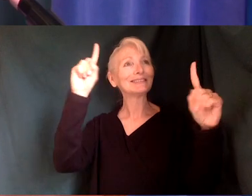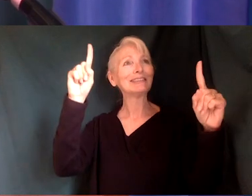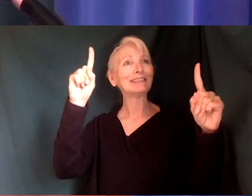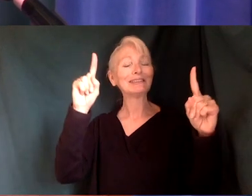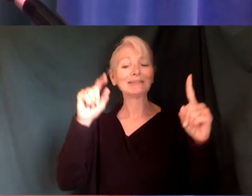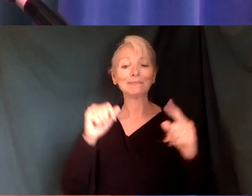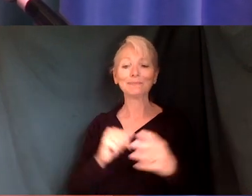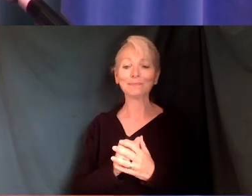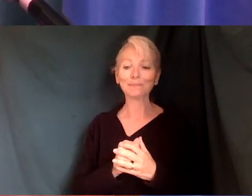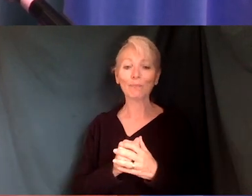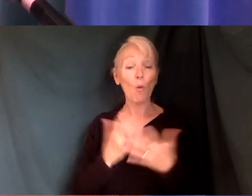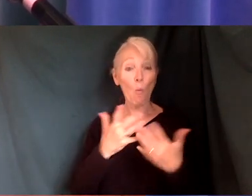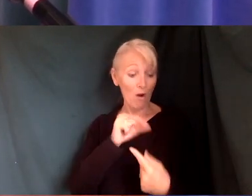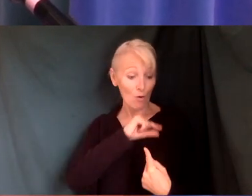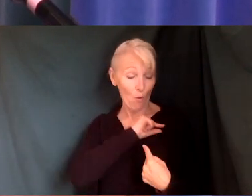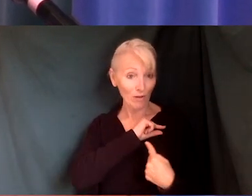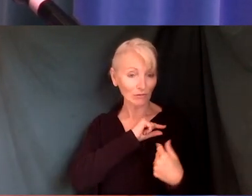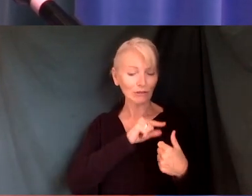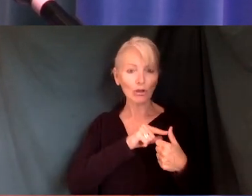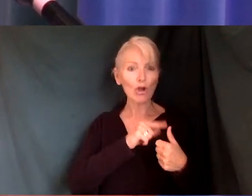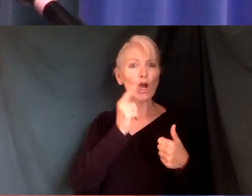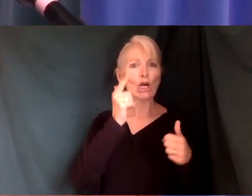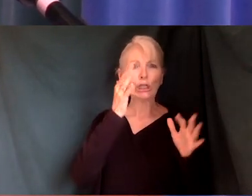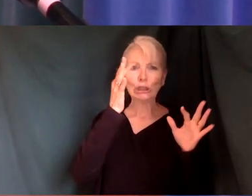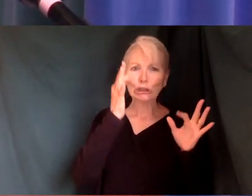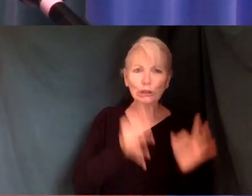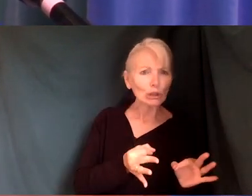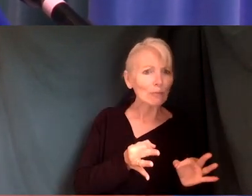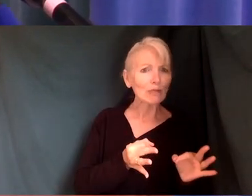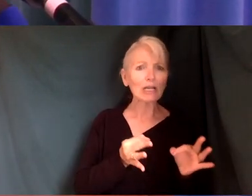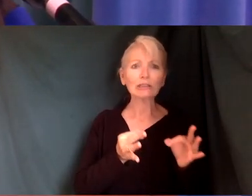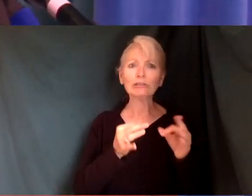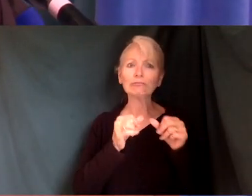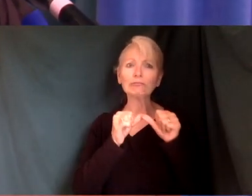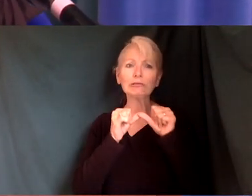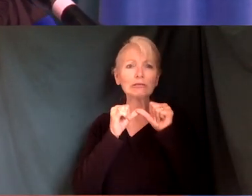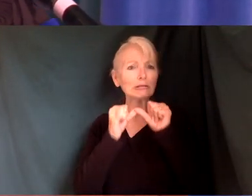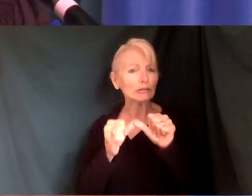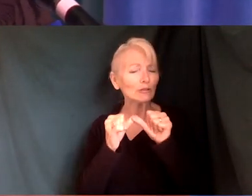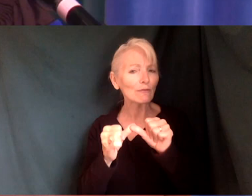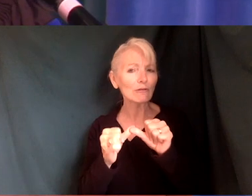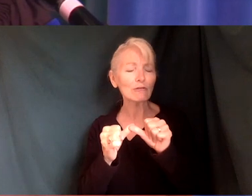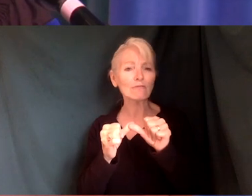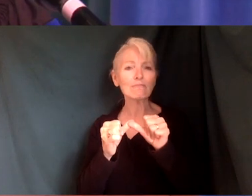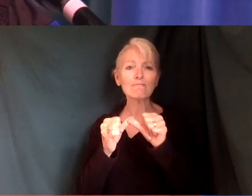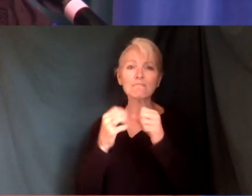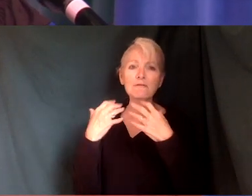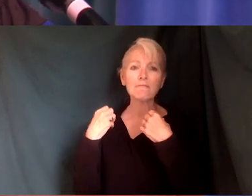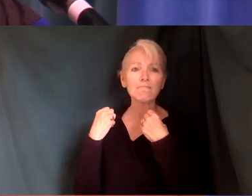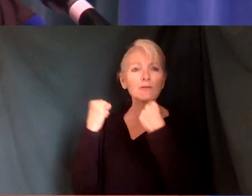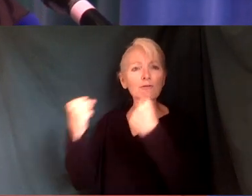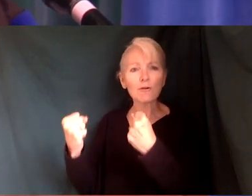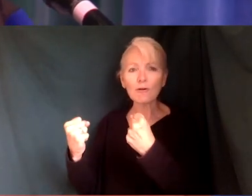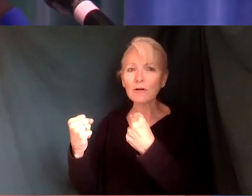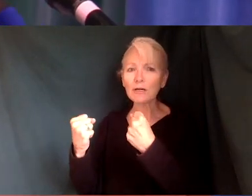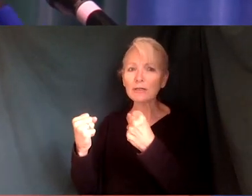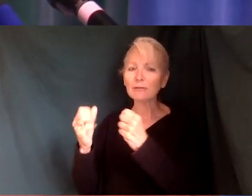today. Among these qualities are determination, perseverance,